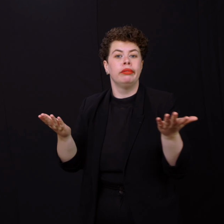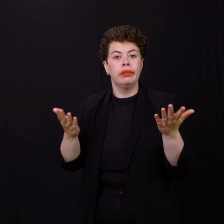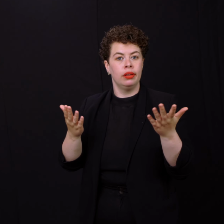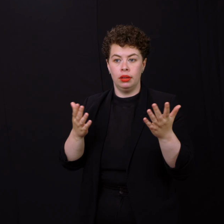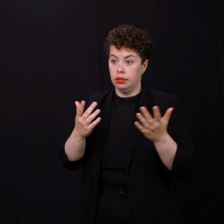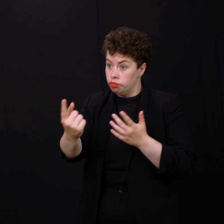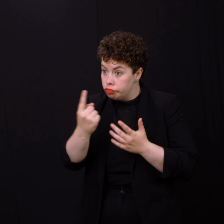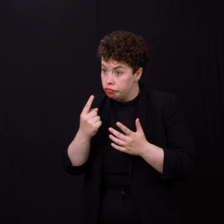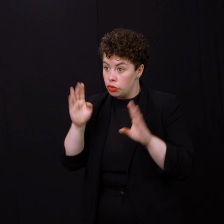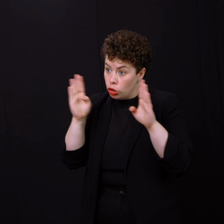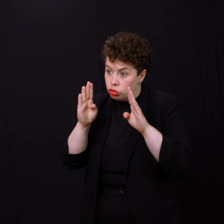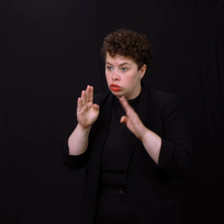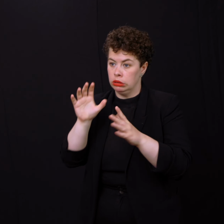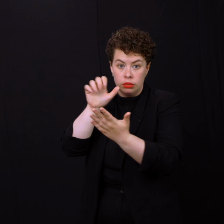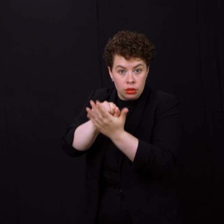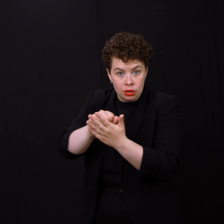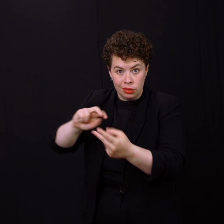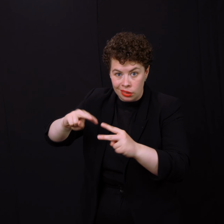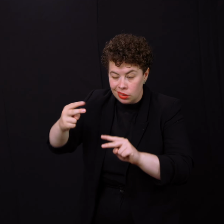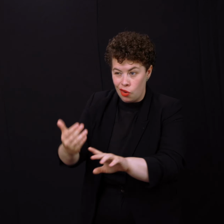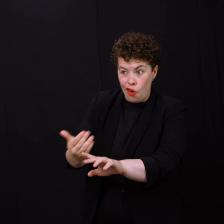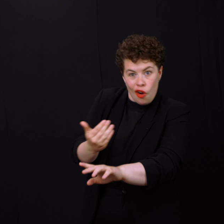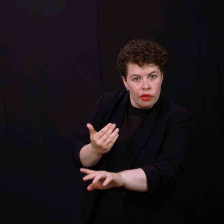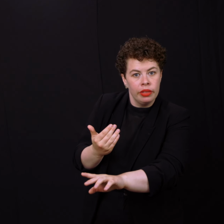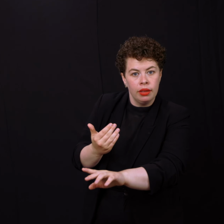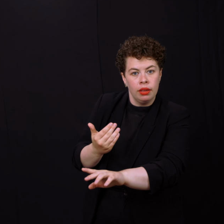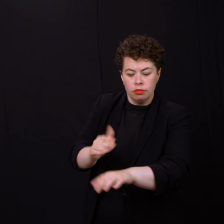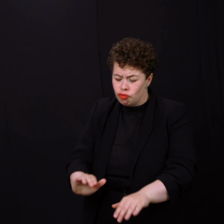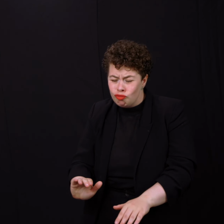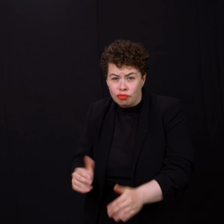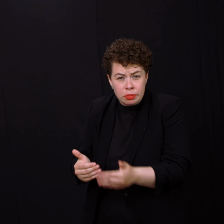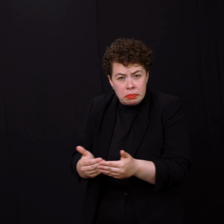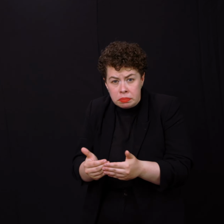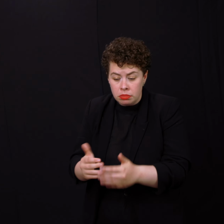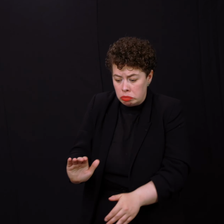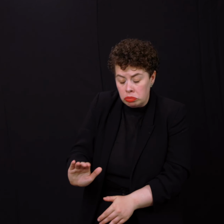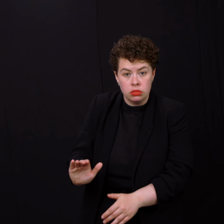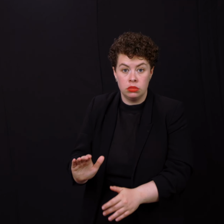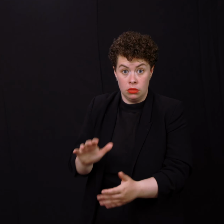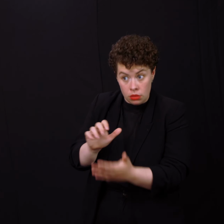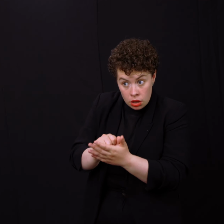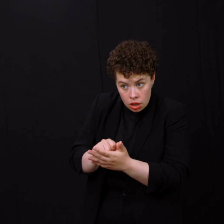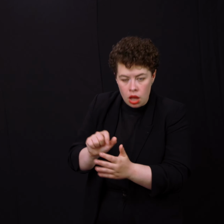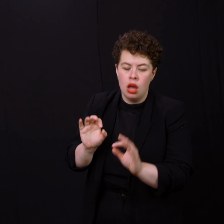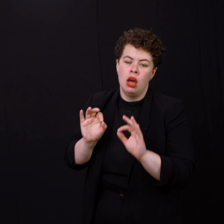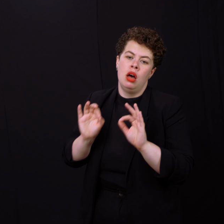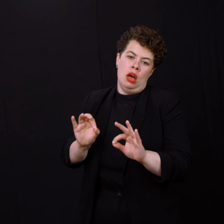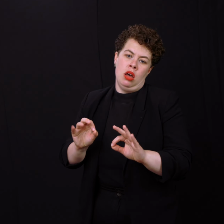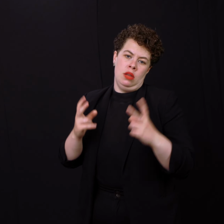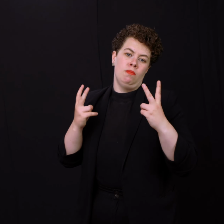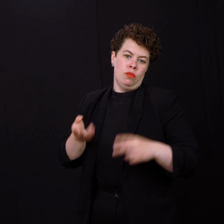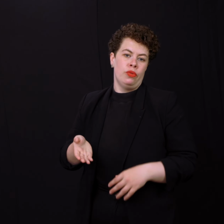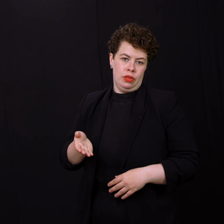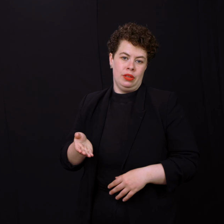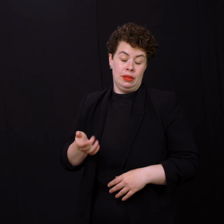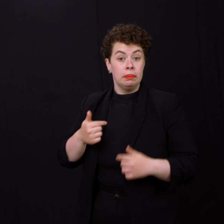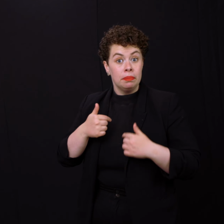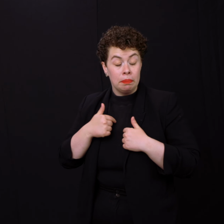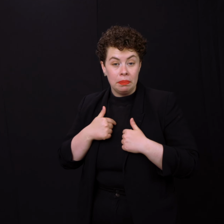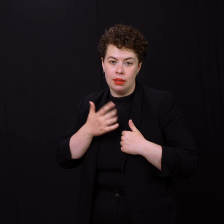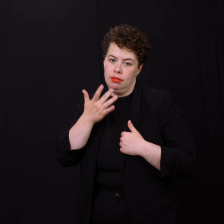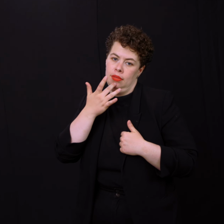clinical perspective, early genetic testing is paramount. I'm very